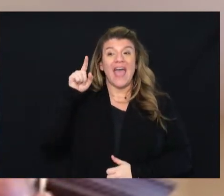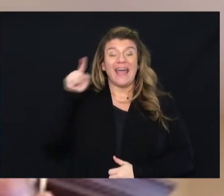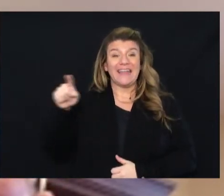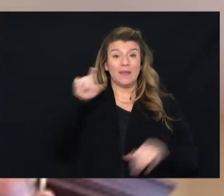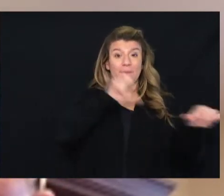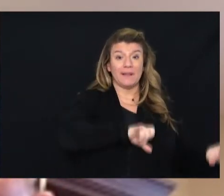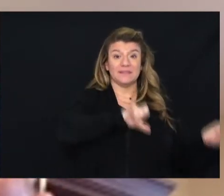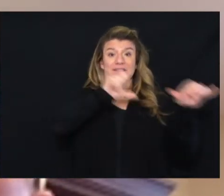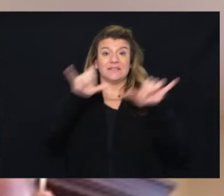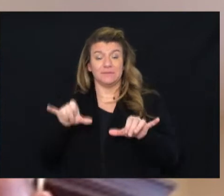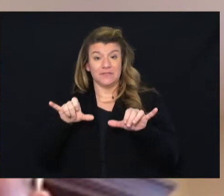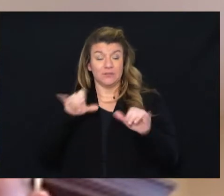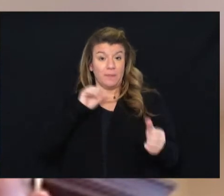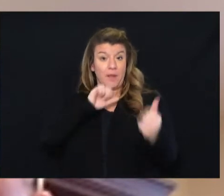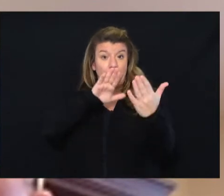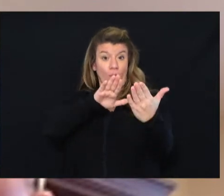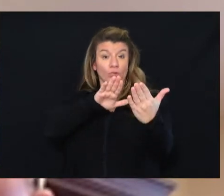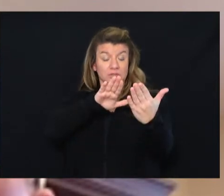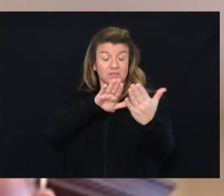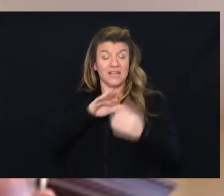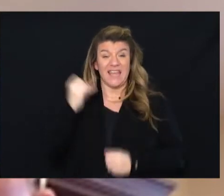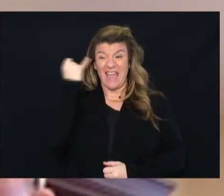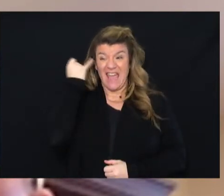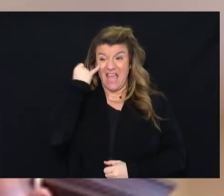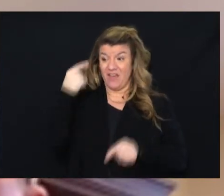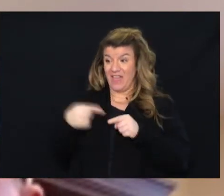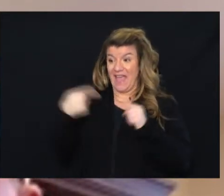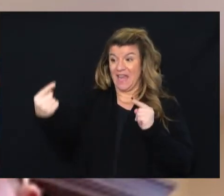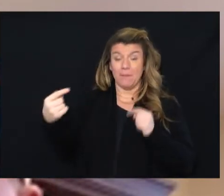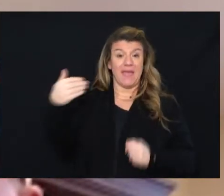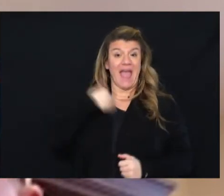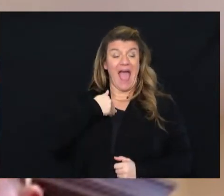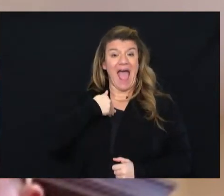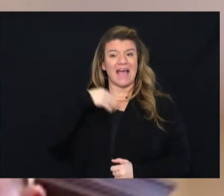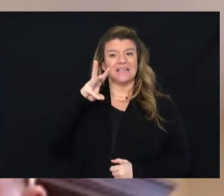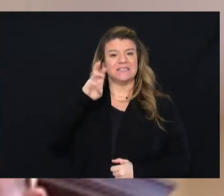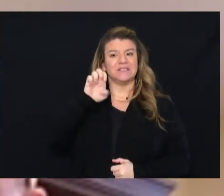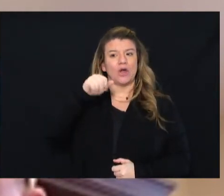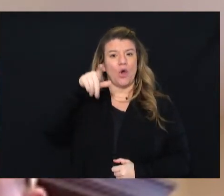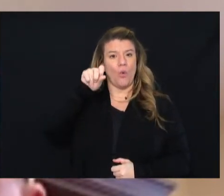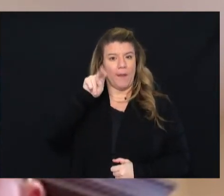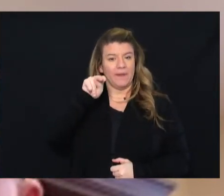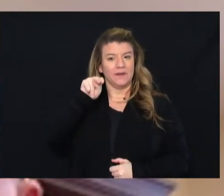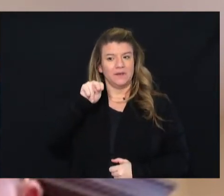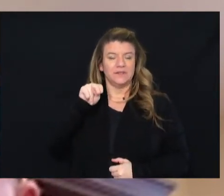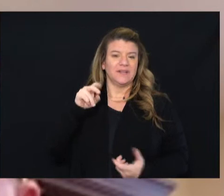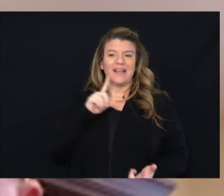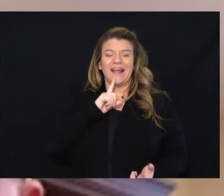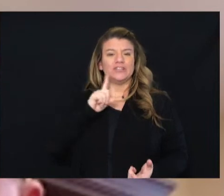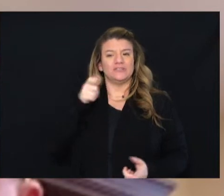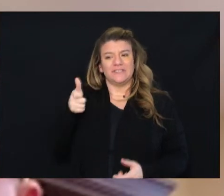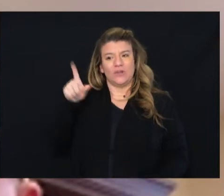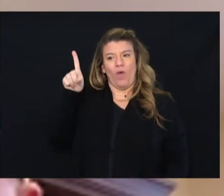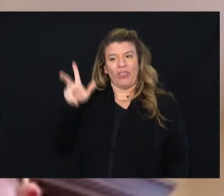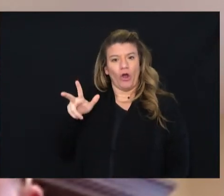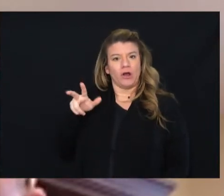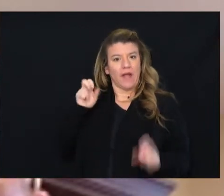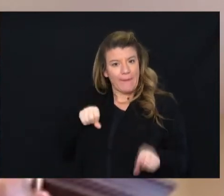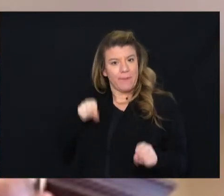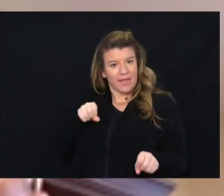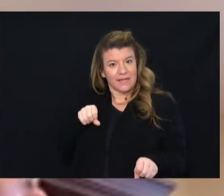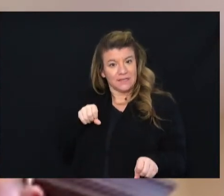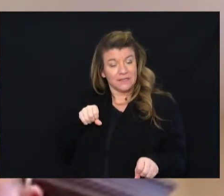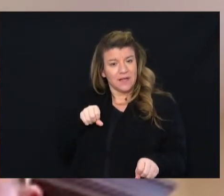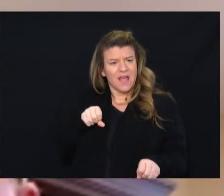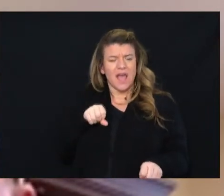this approach. If an enemy has a weapon that's only 1/3 as deadly or 1/3 as capable, but